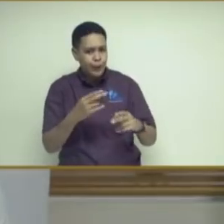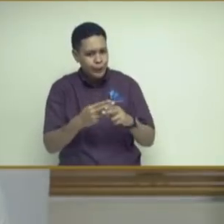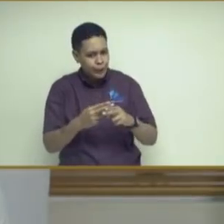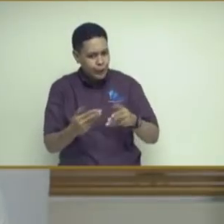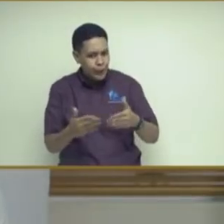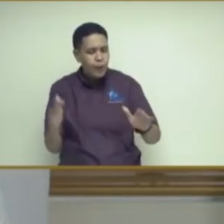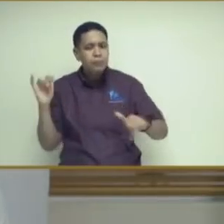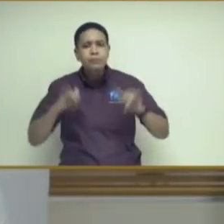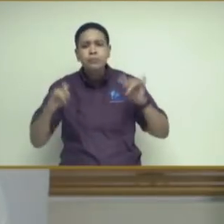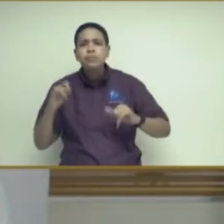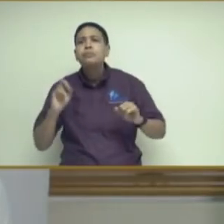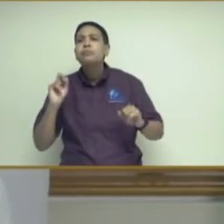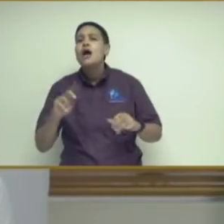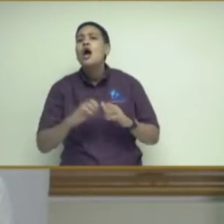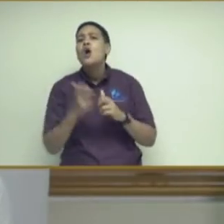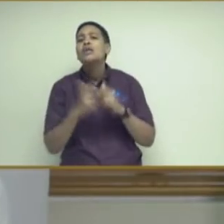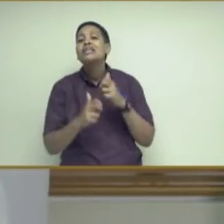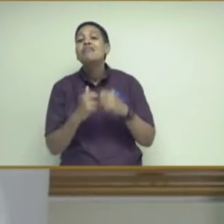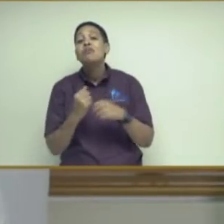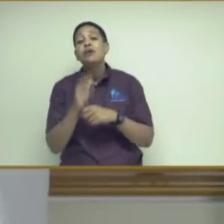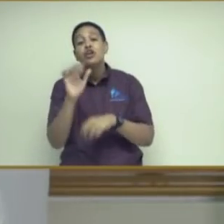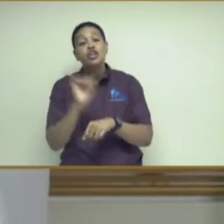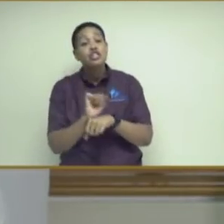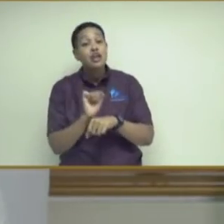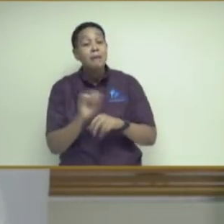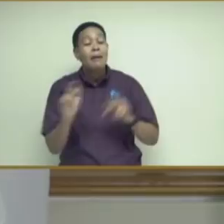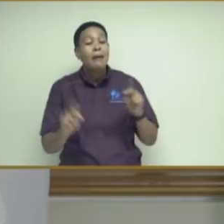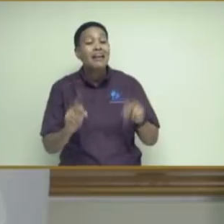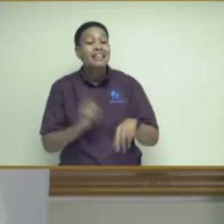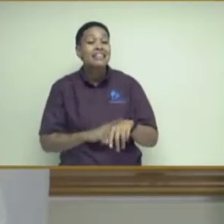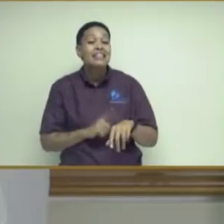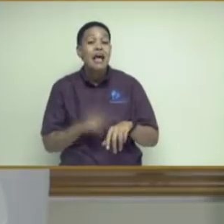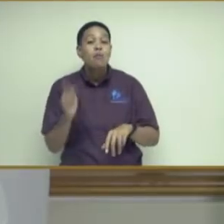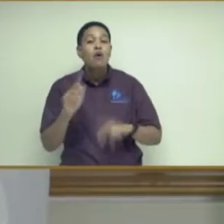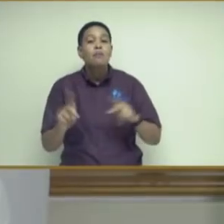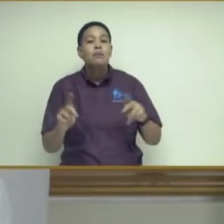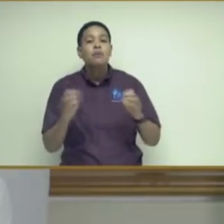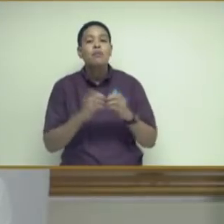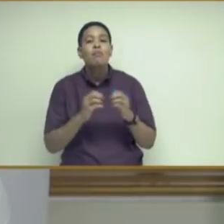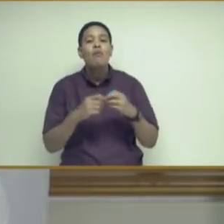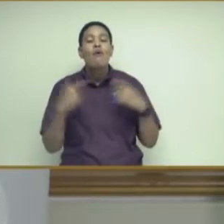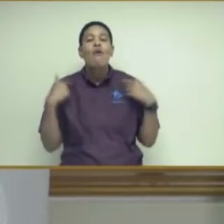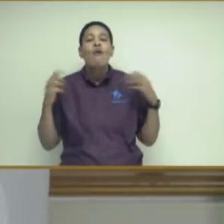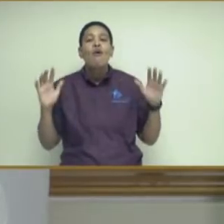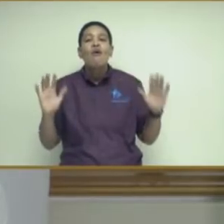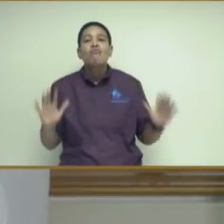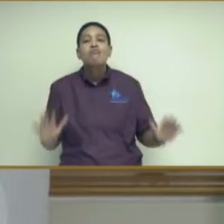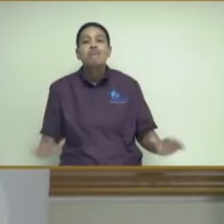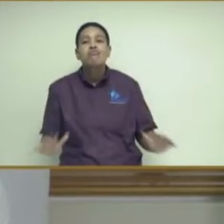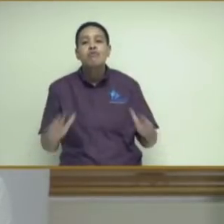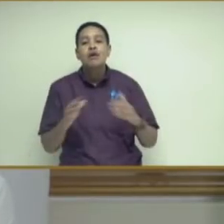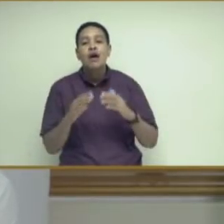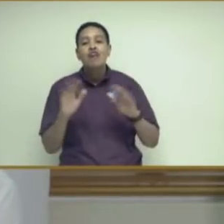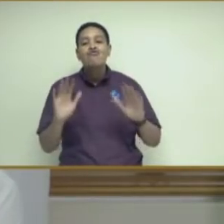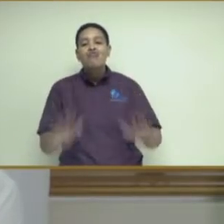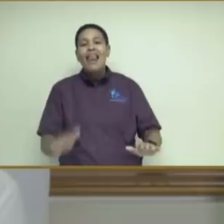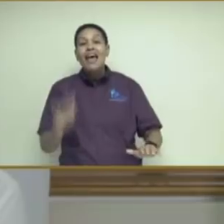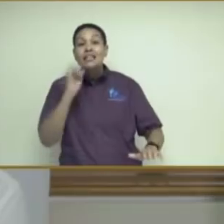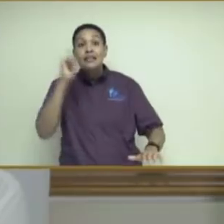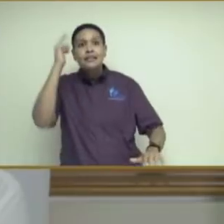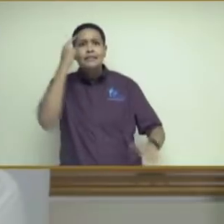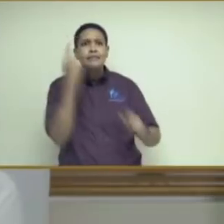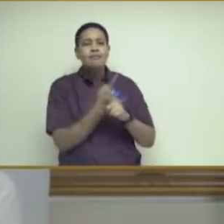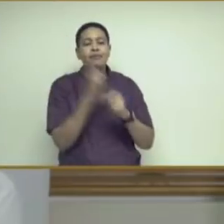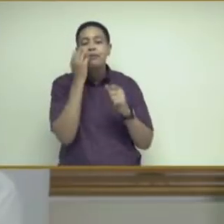difficult does this now make your job when at a time when people are kind of letting their guard down? And my second question is to the